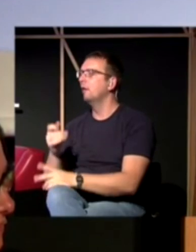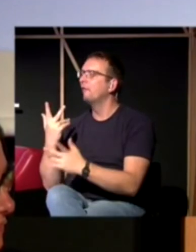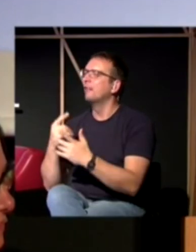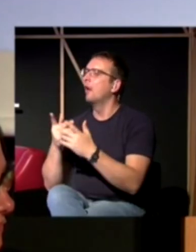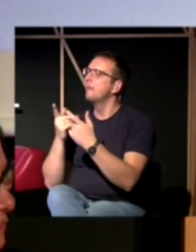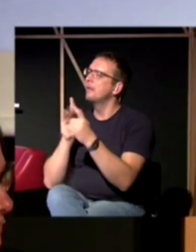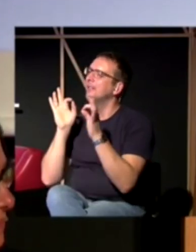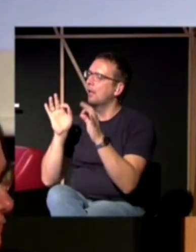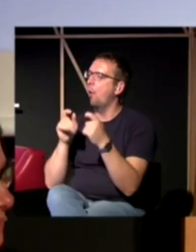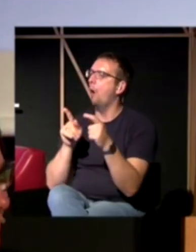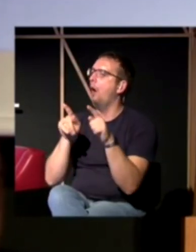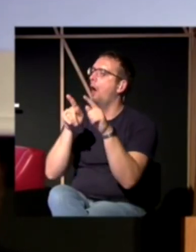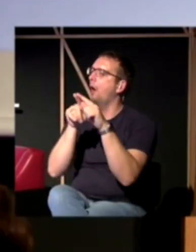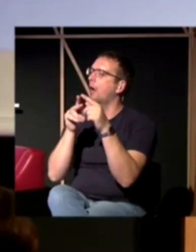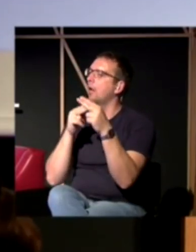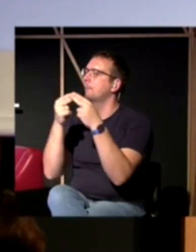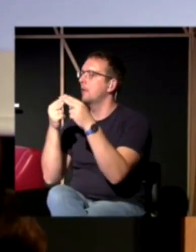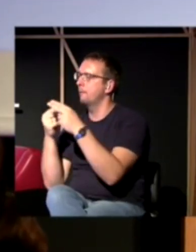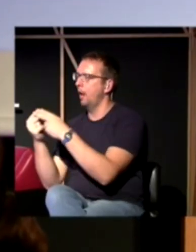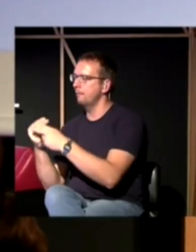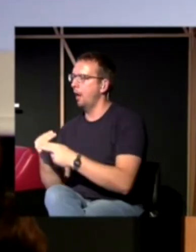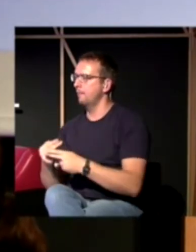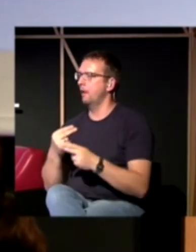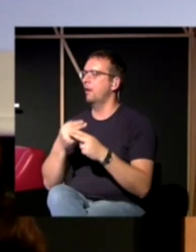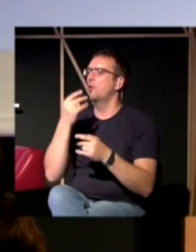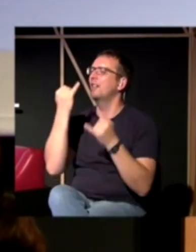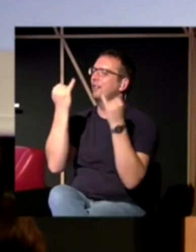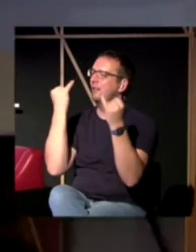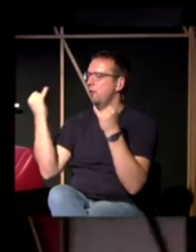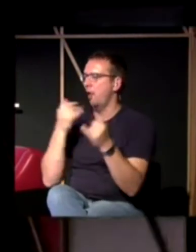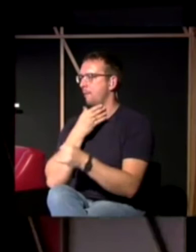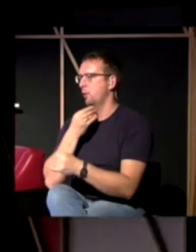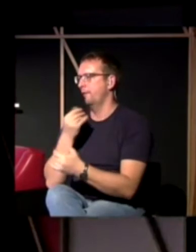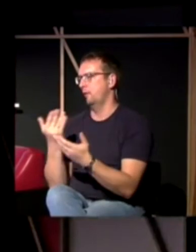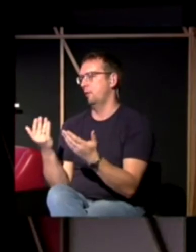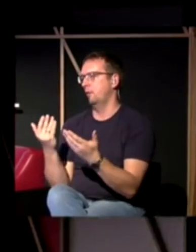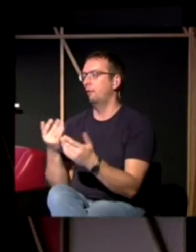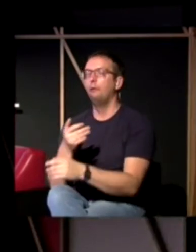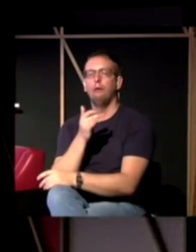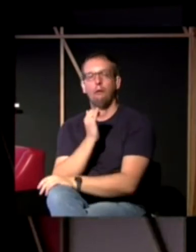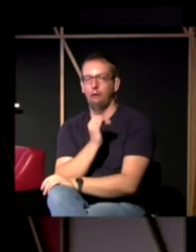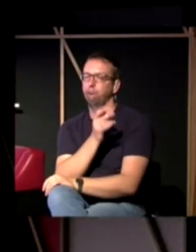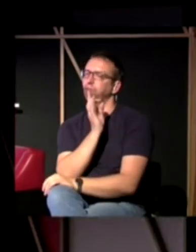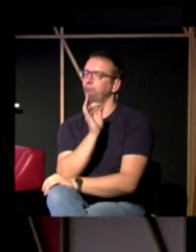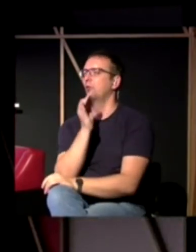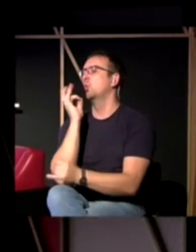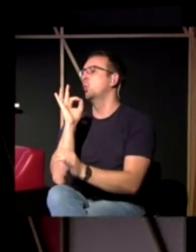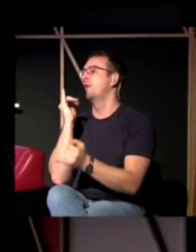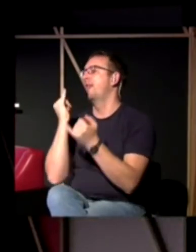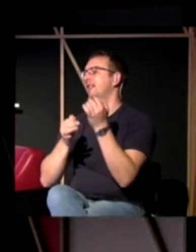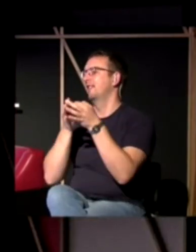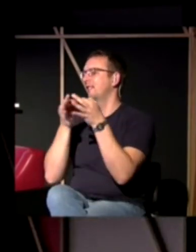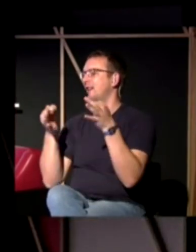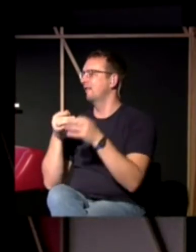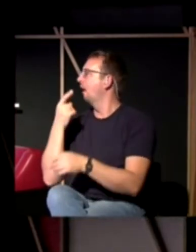want to do that now. Fantastic. Thank you very much. I think it's quite clear to see from the panel that audio-descriptive commentary can have a